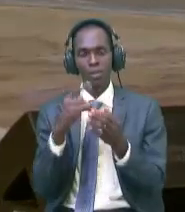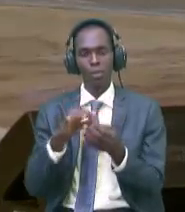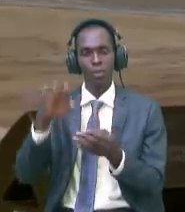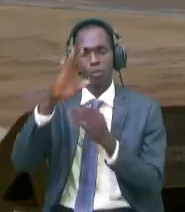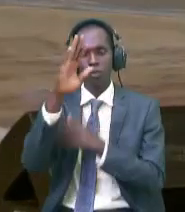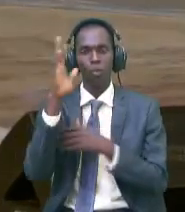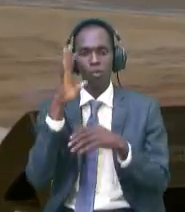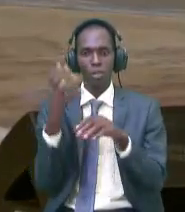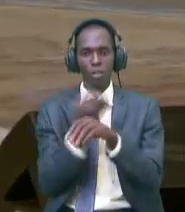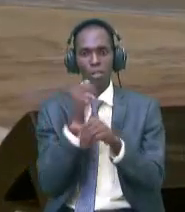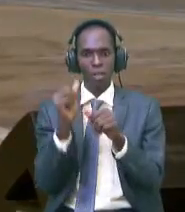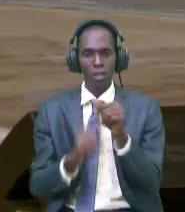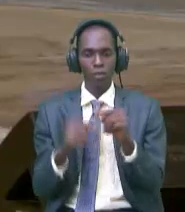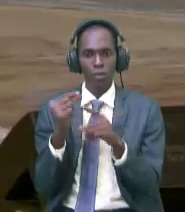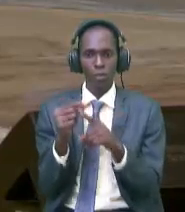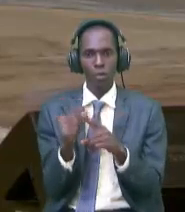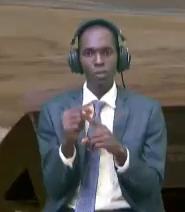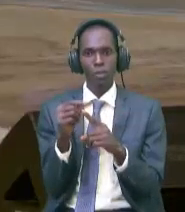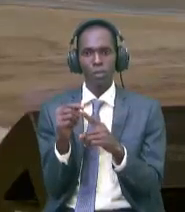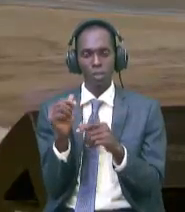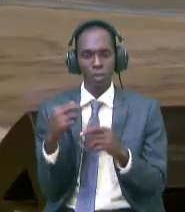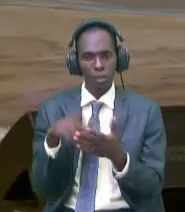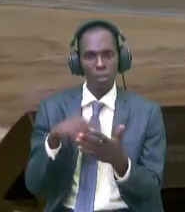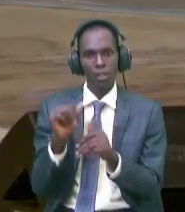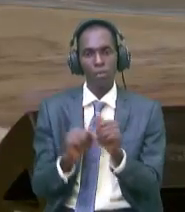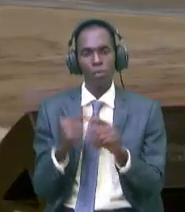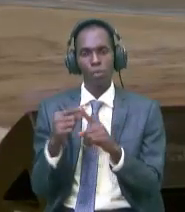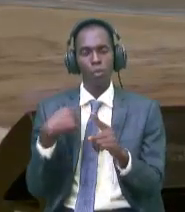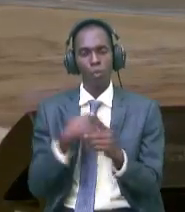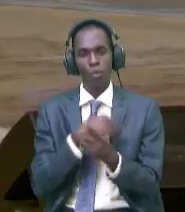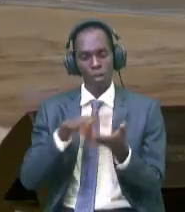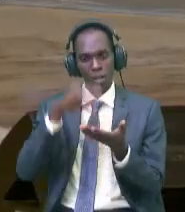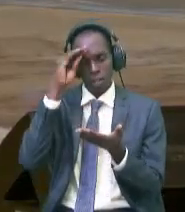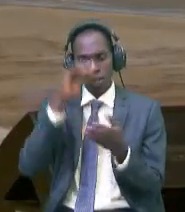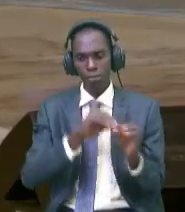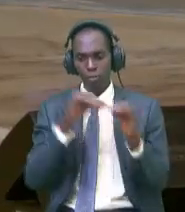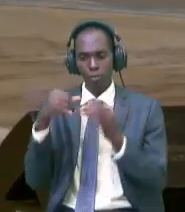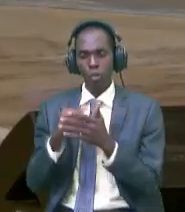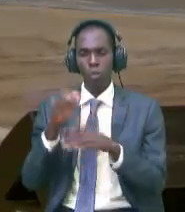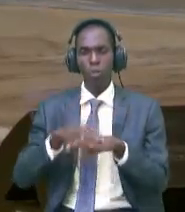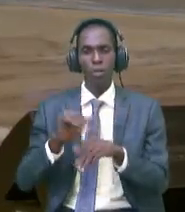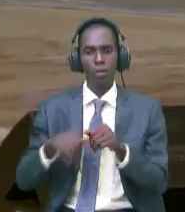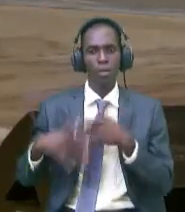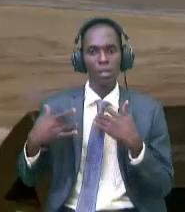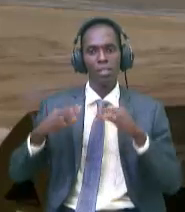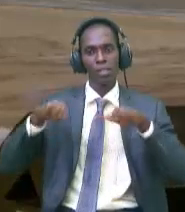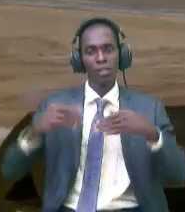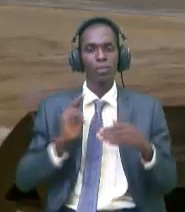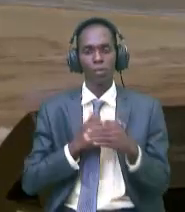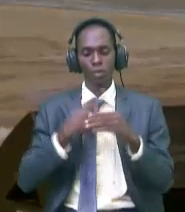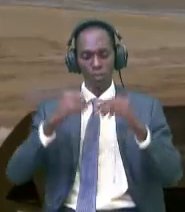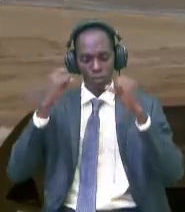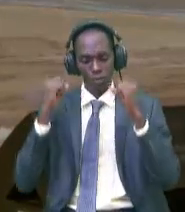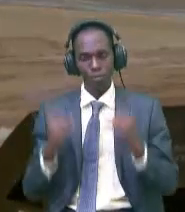word we read, every word we learn, and imprint it in every heart, and give us the grace and the strength to